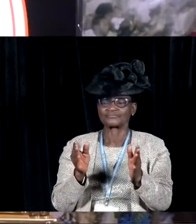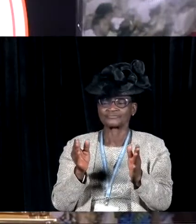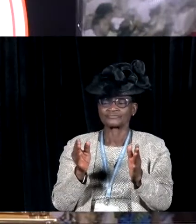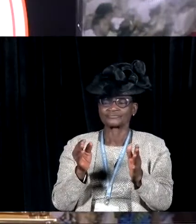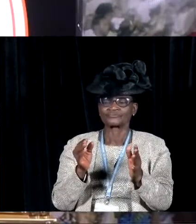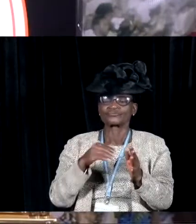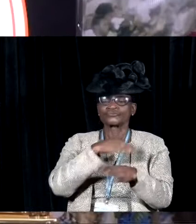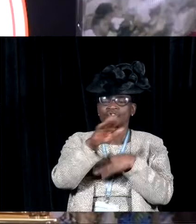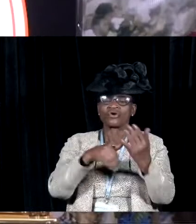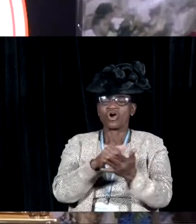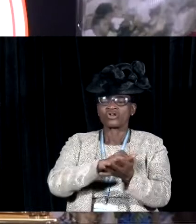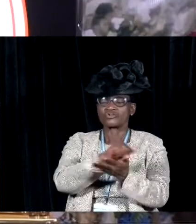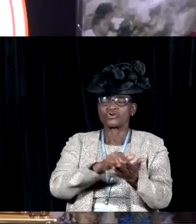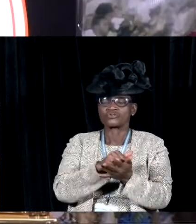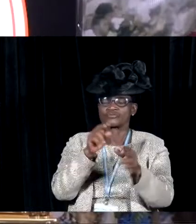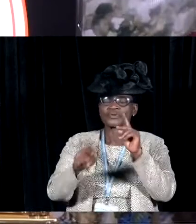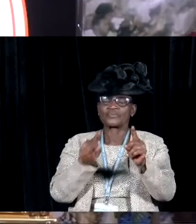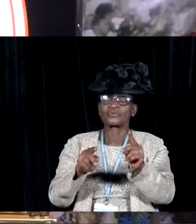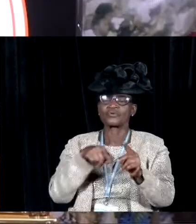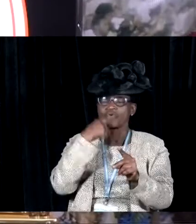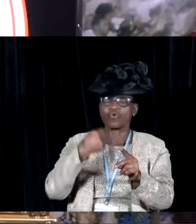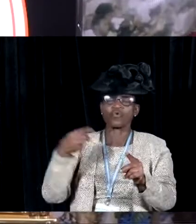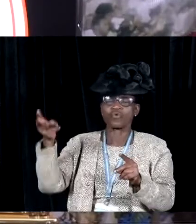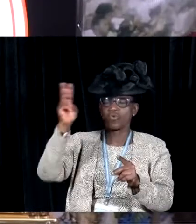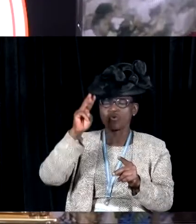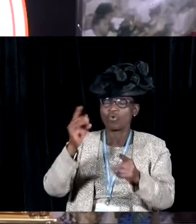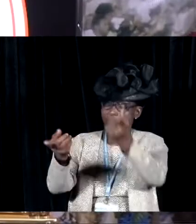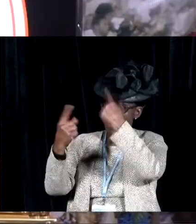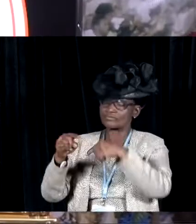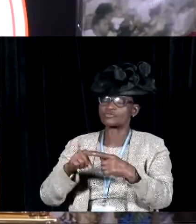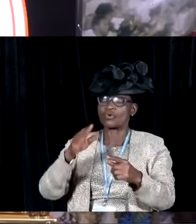all those people who come to my morning prayer.